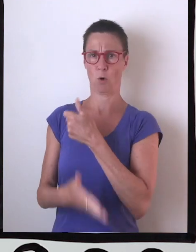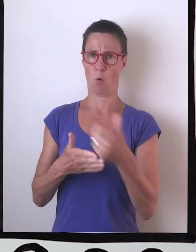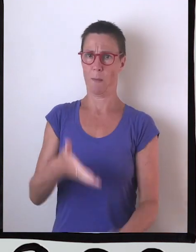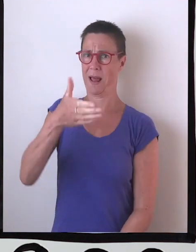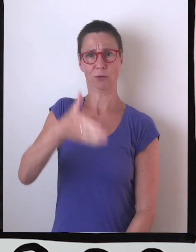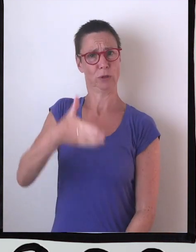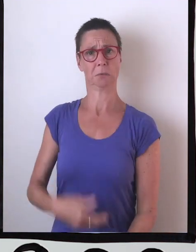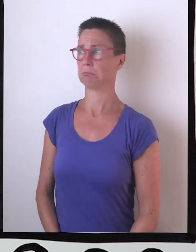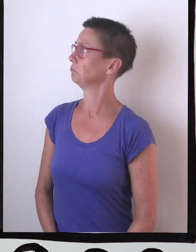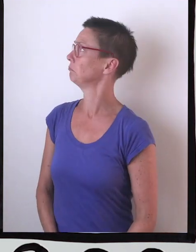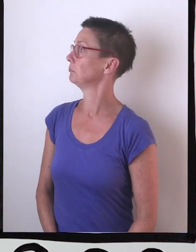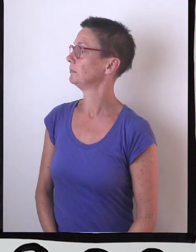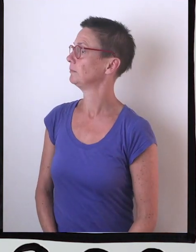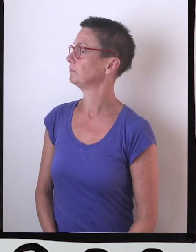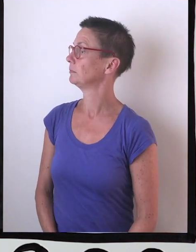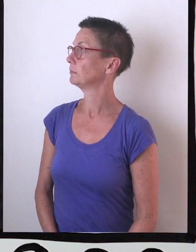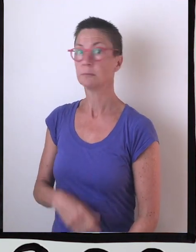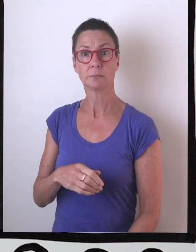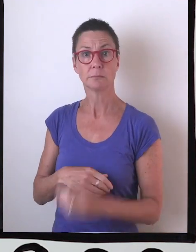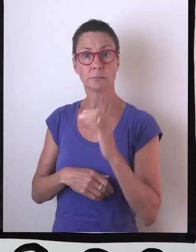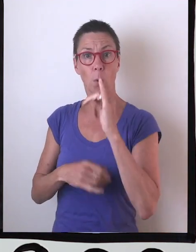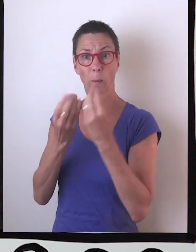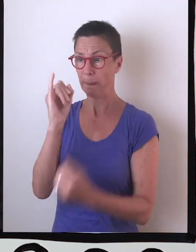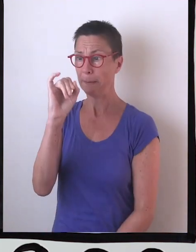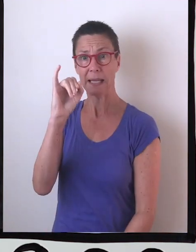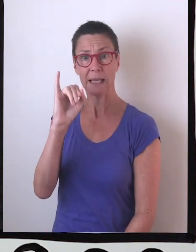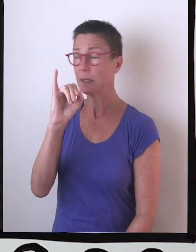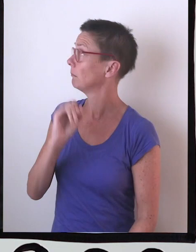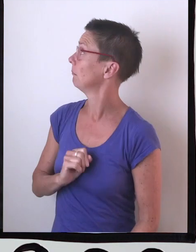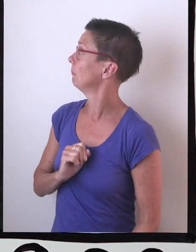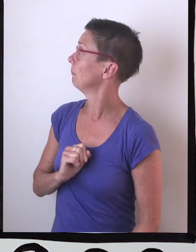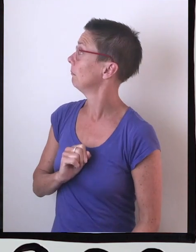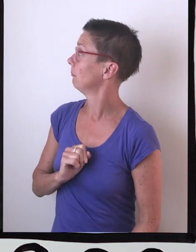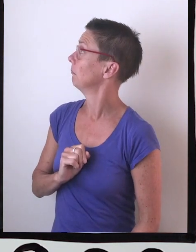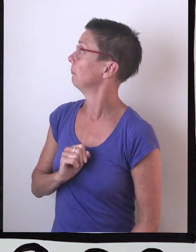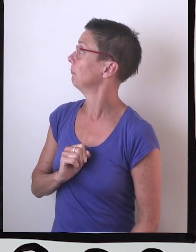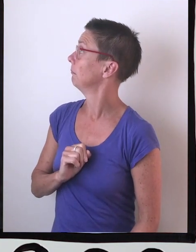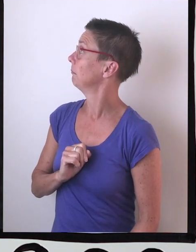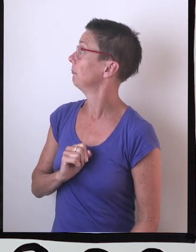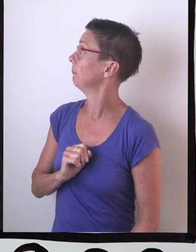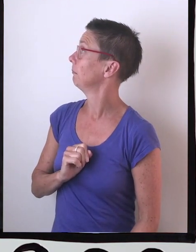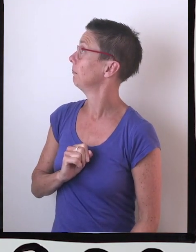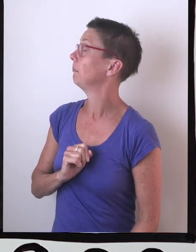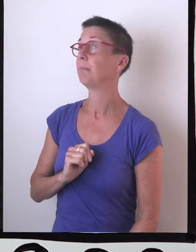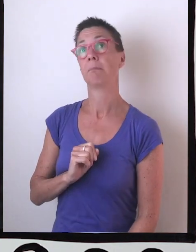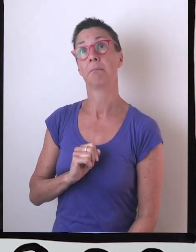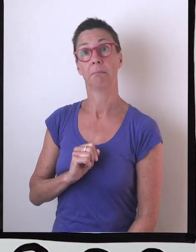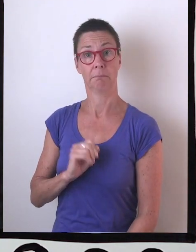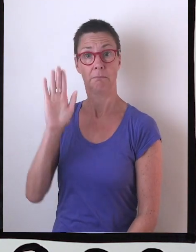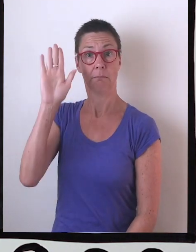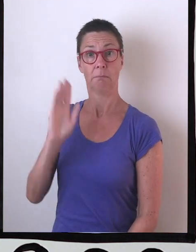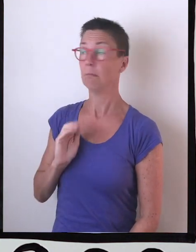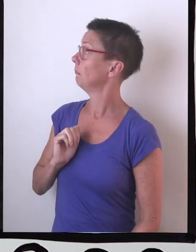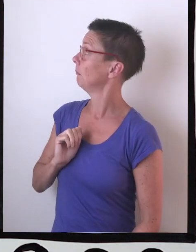handshake. That's nice and simple. Hi. Yeah. And then let's do a pinky handshake. So just use your pinky. Pinky handshake. Good. Now